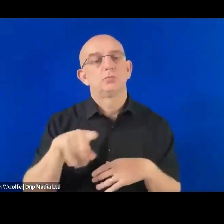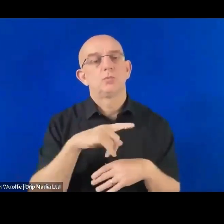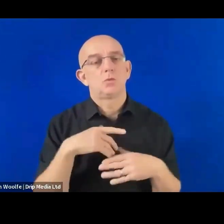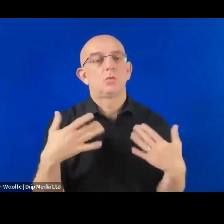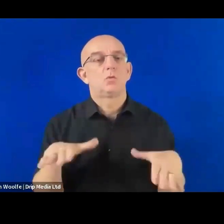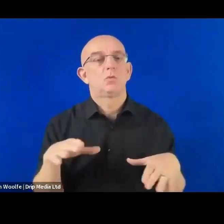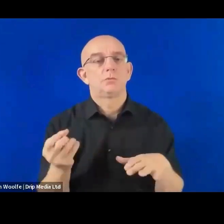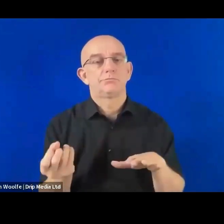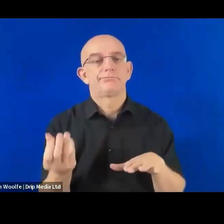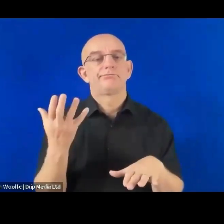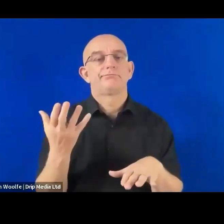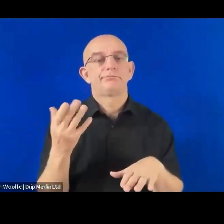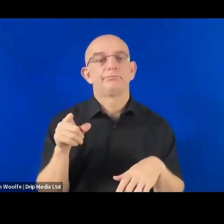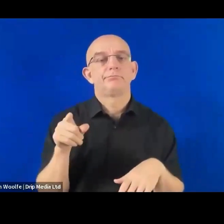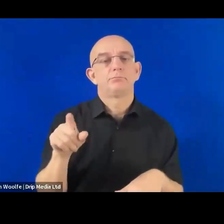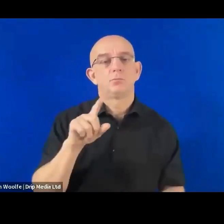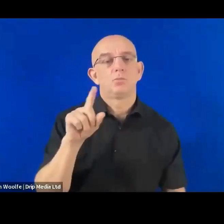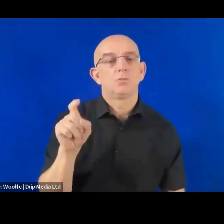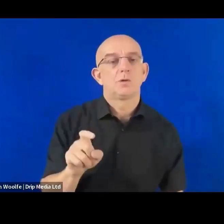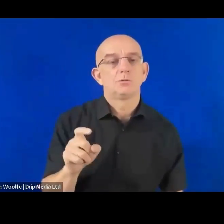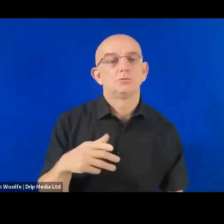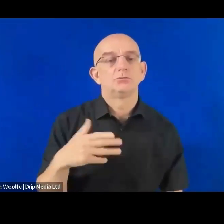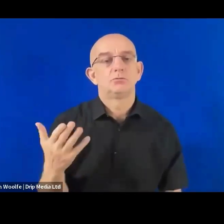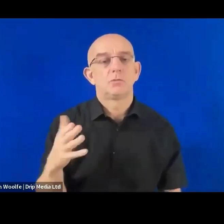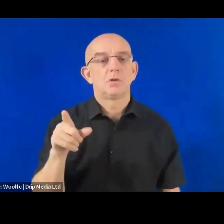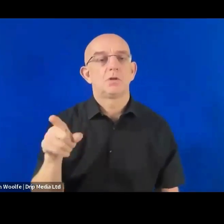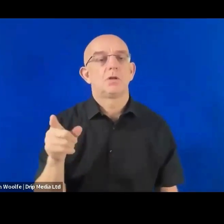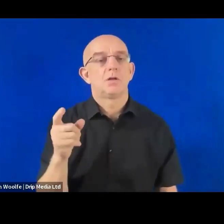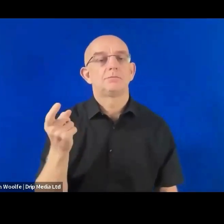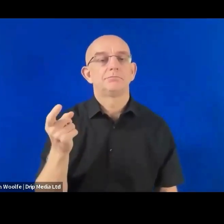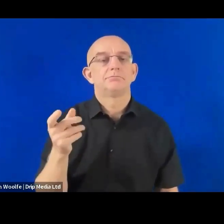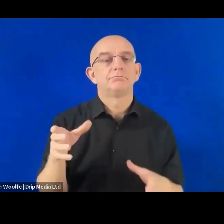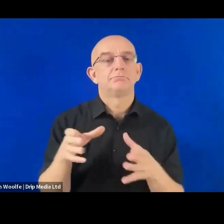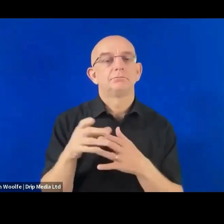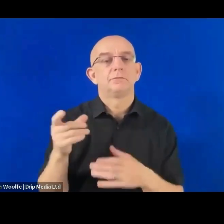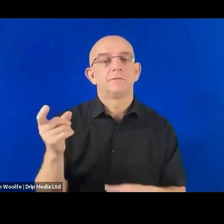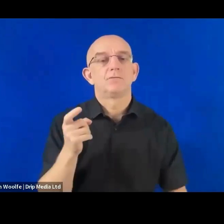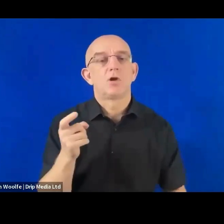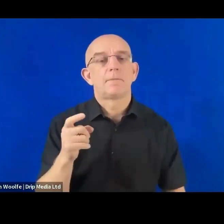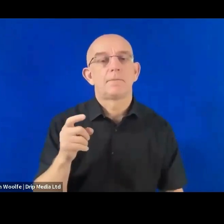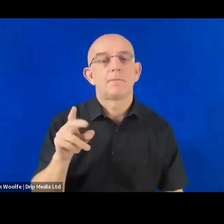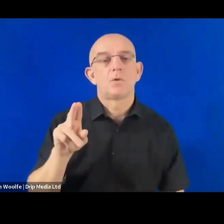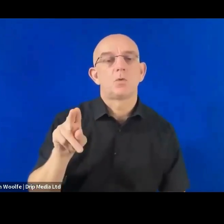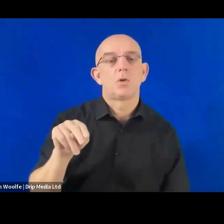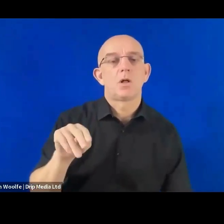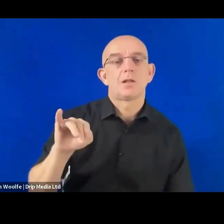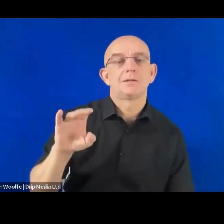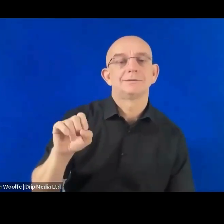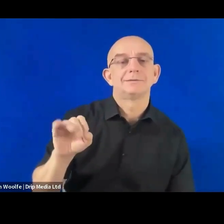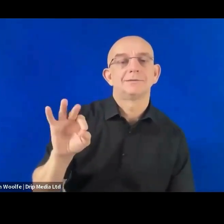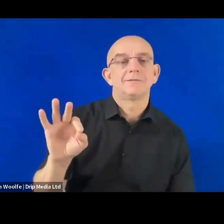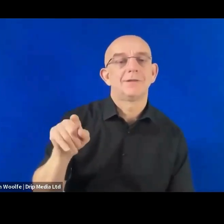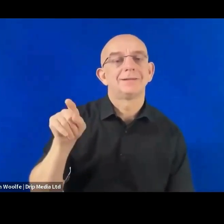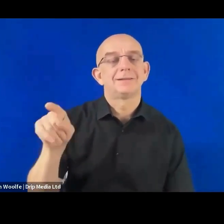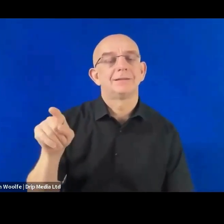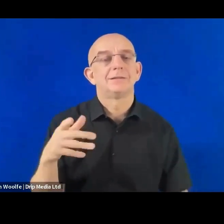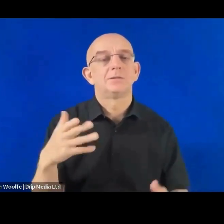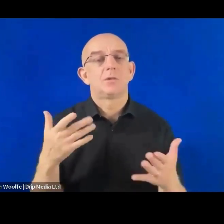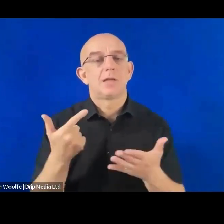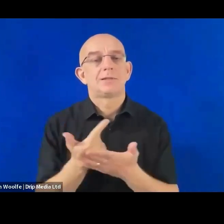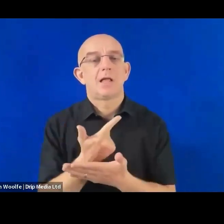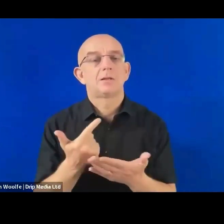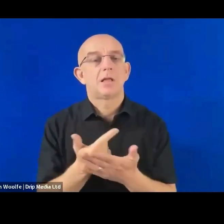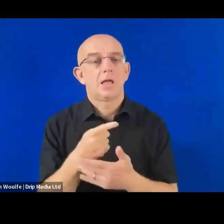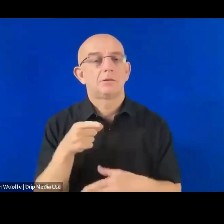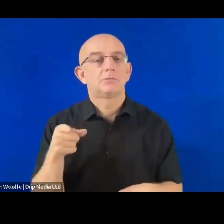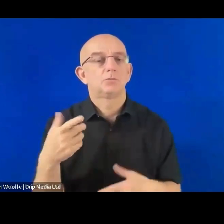Ghana asking about that. It's very interesting, especially you mentioned a lot about the roadmap and including the development